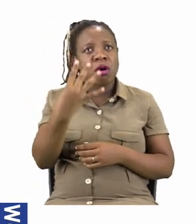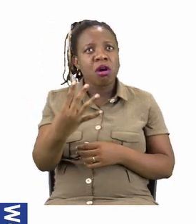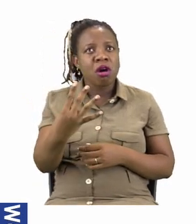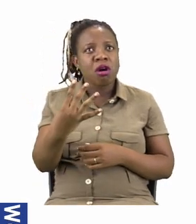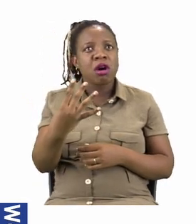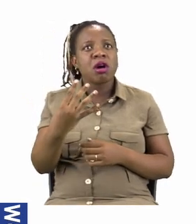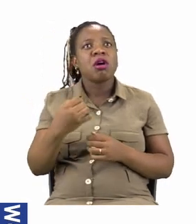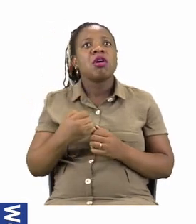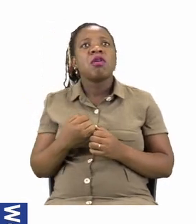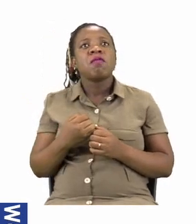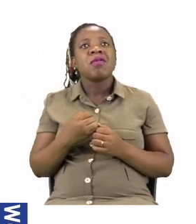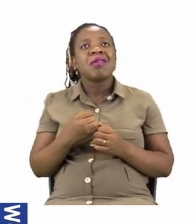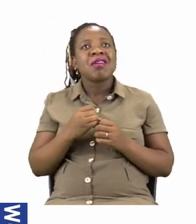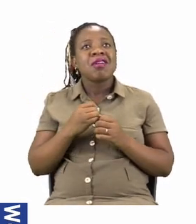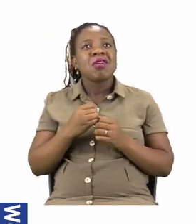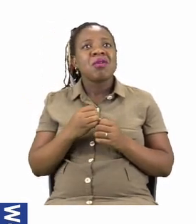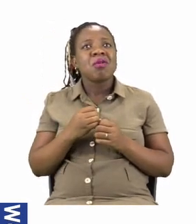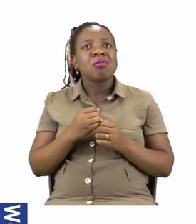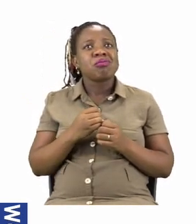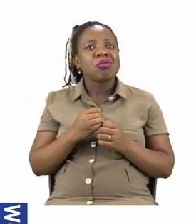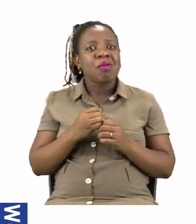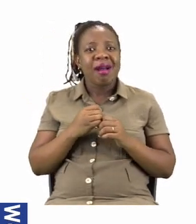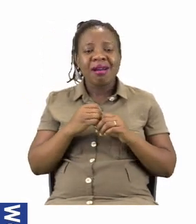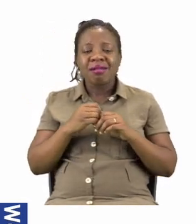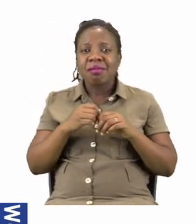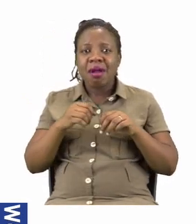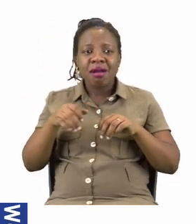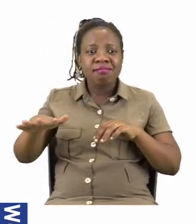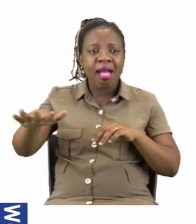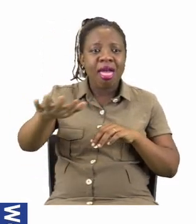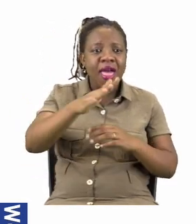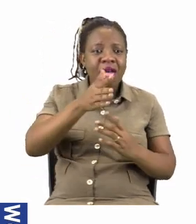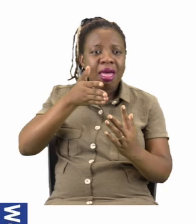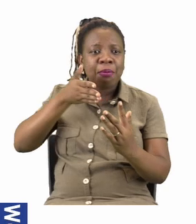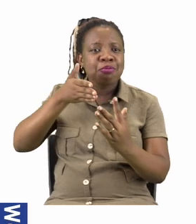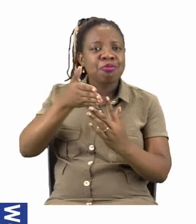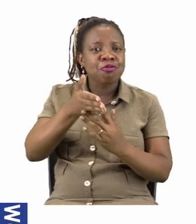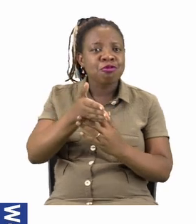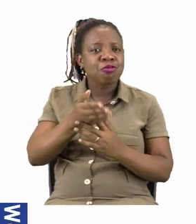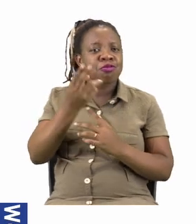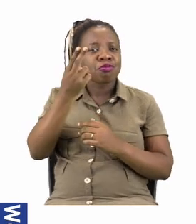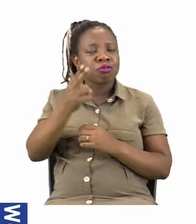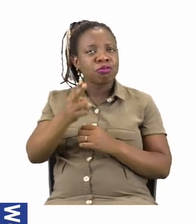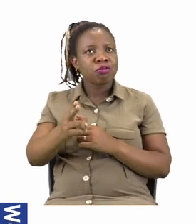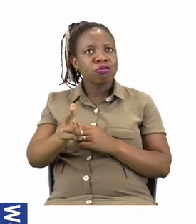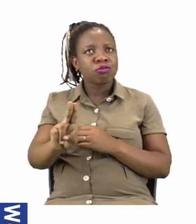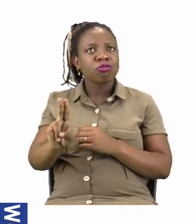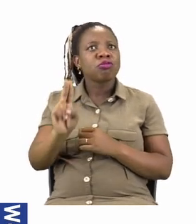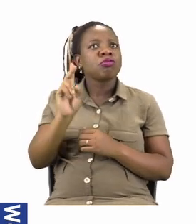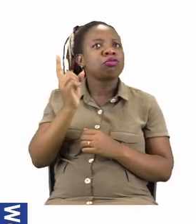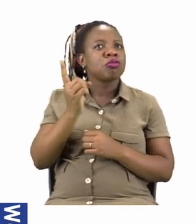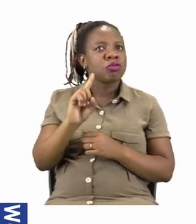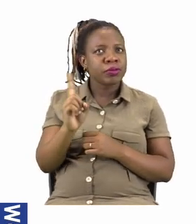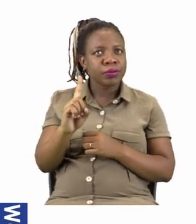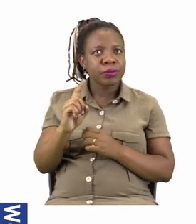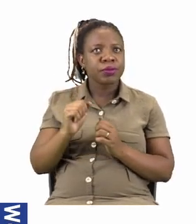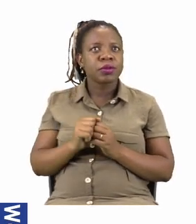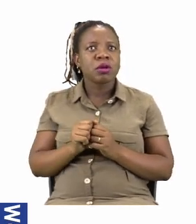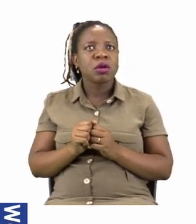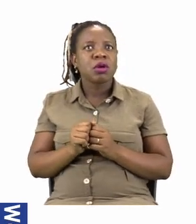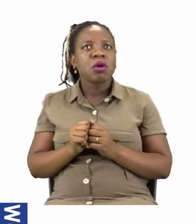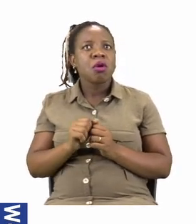And number 6, list all the activities that took place at the